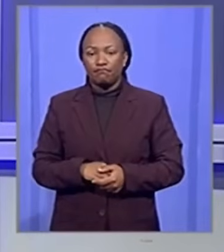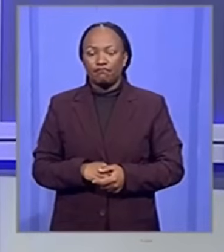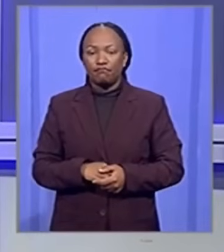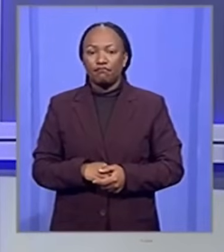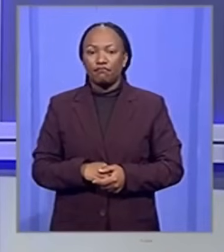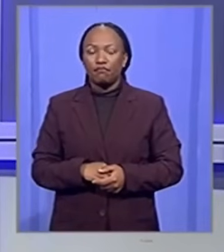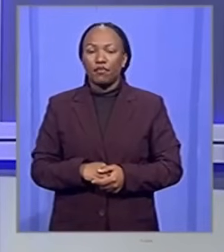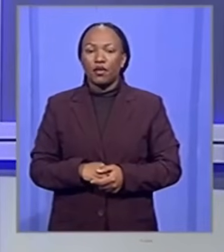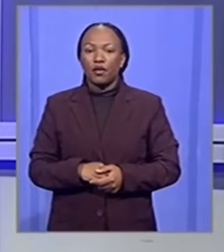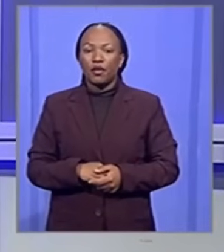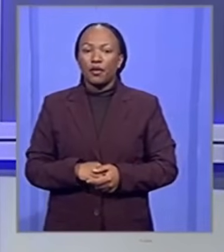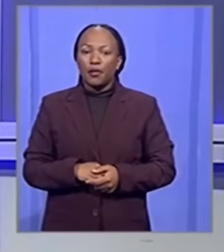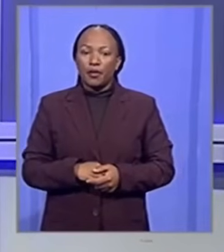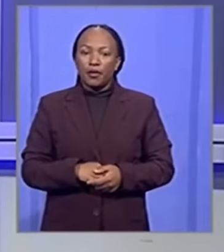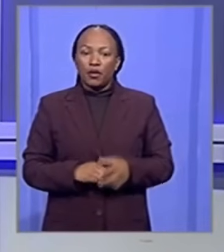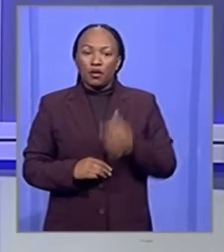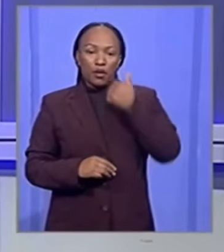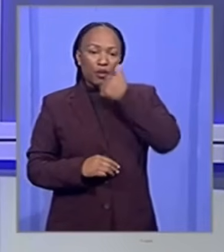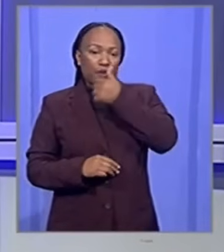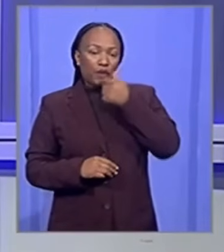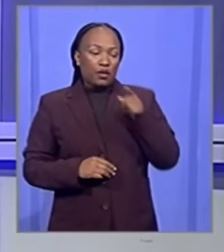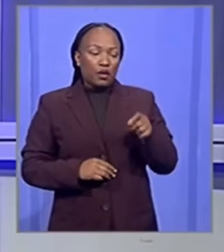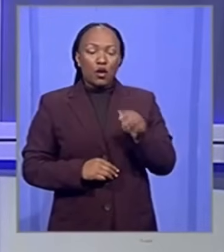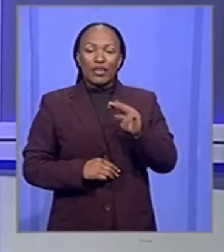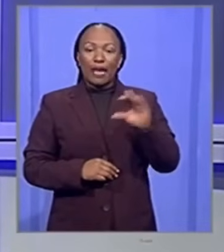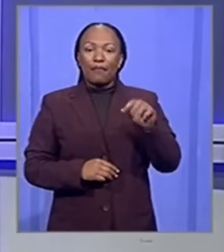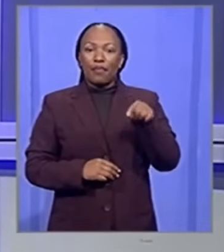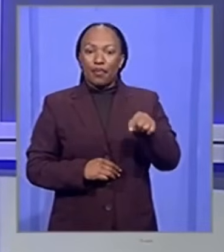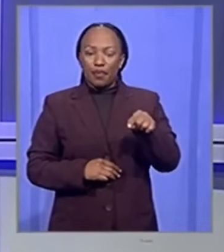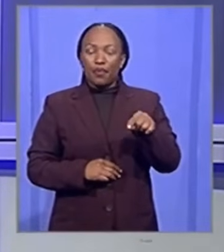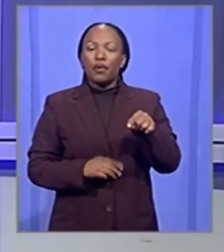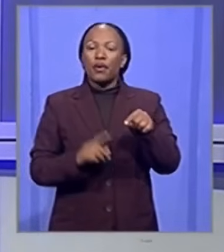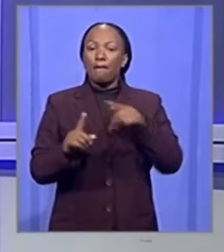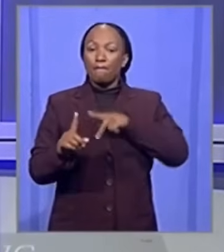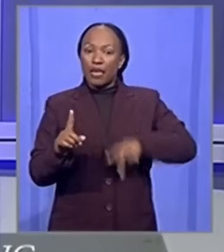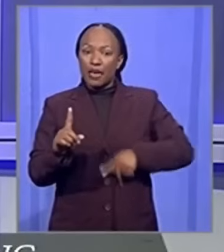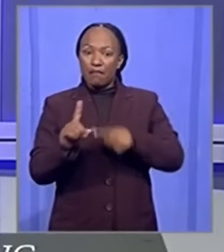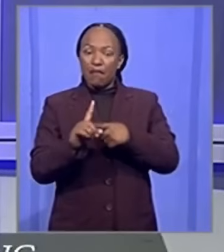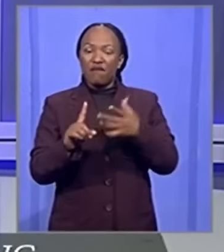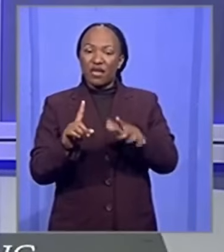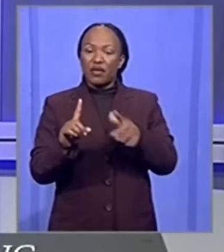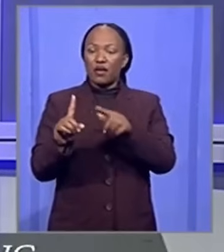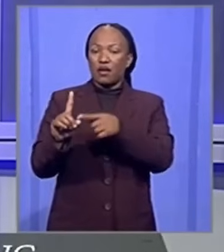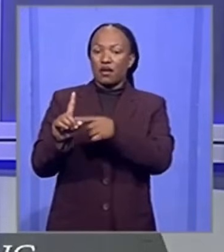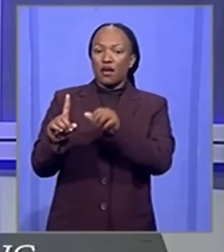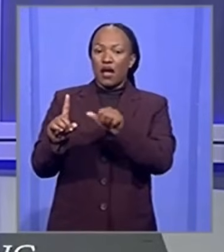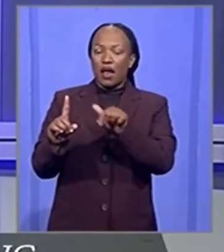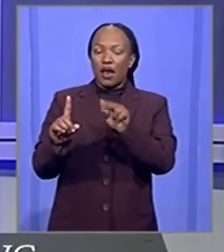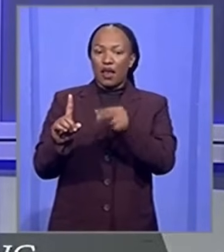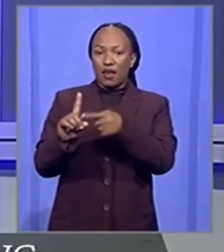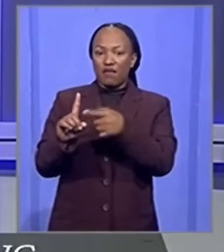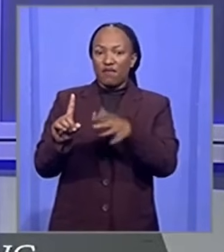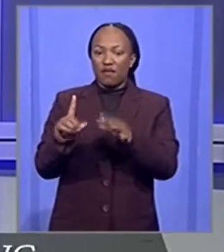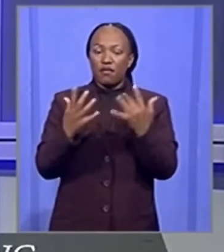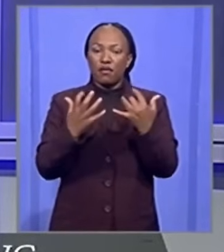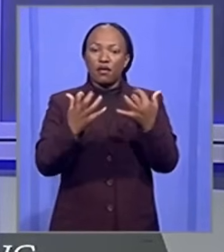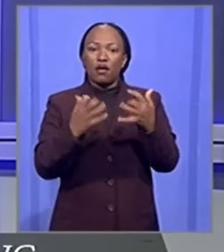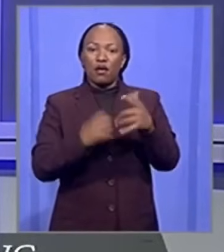Tonakgolong e sa tswa kgethwa hape Western Cape Alan Winda o phatlaladitse diphetoho tse mmalwa kabineteng ya yona